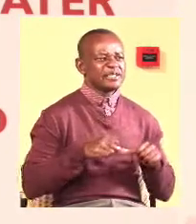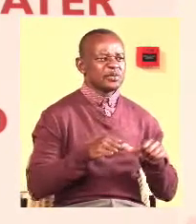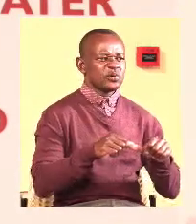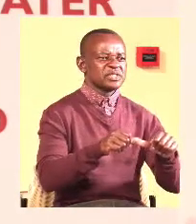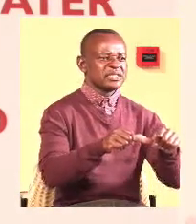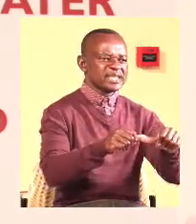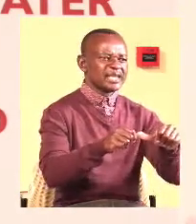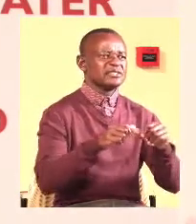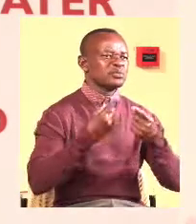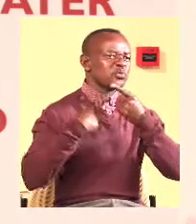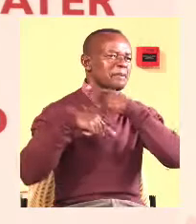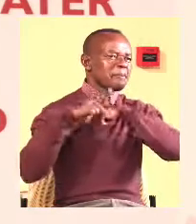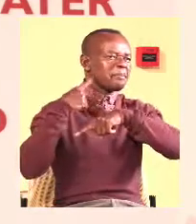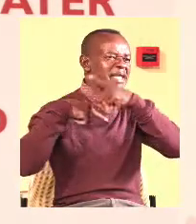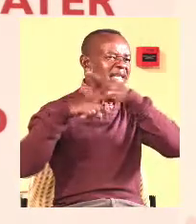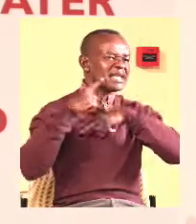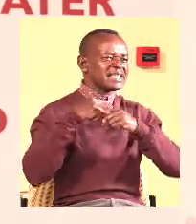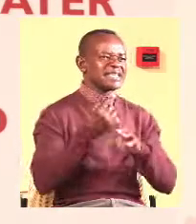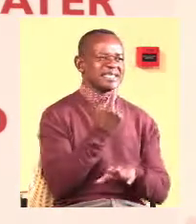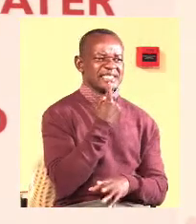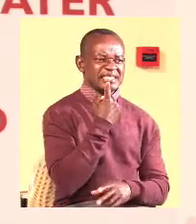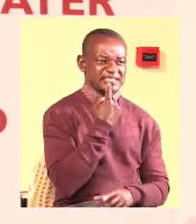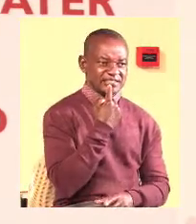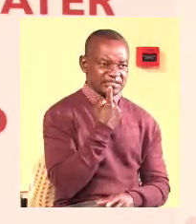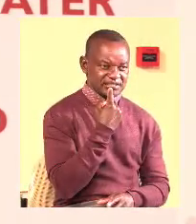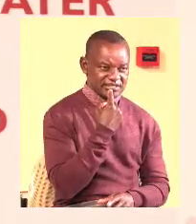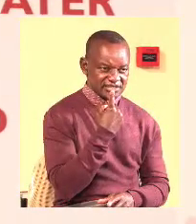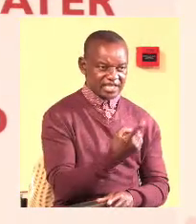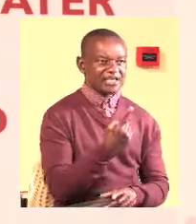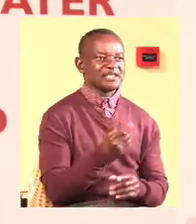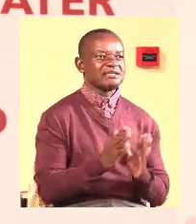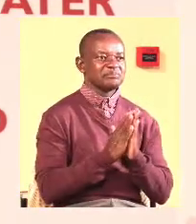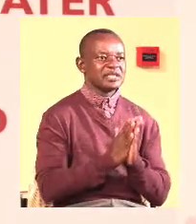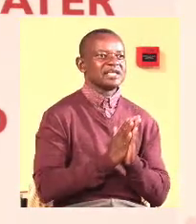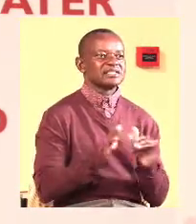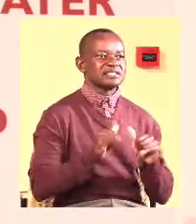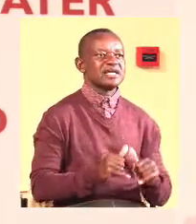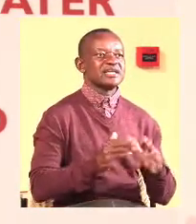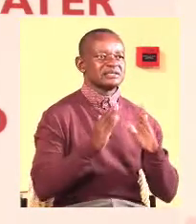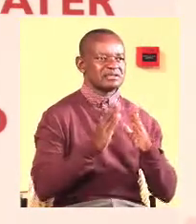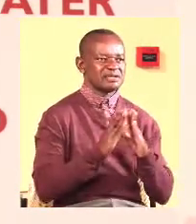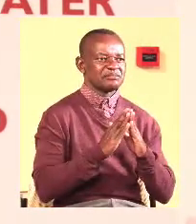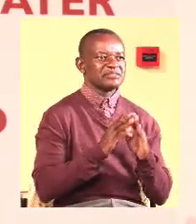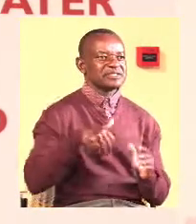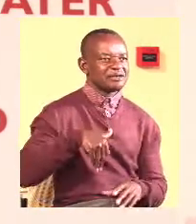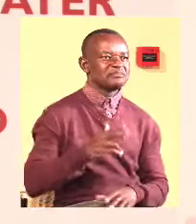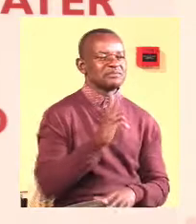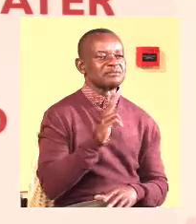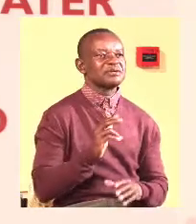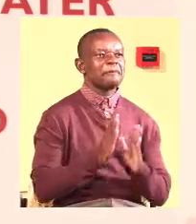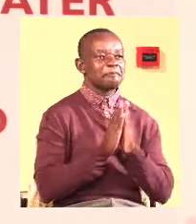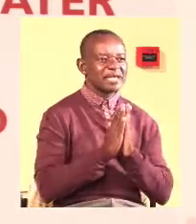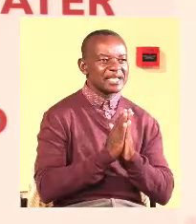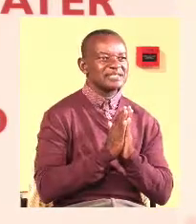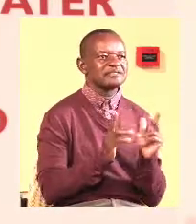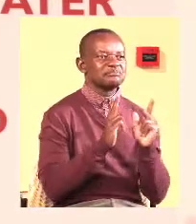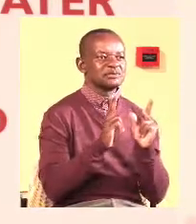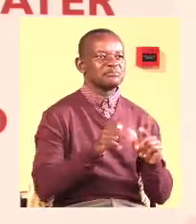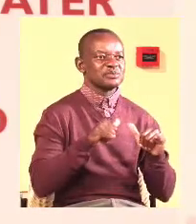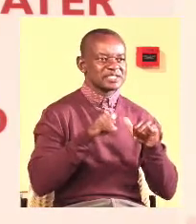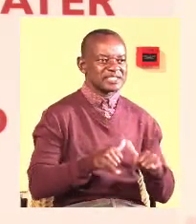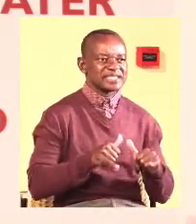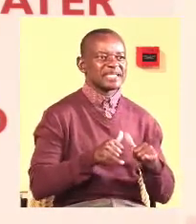like it's not going into the ears of our Namibians out there. People should stay home. It's the only way